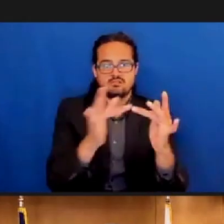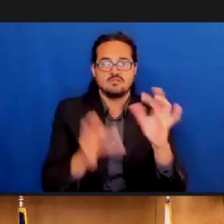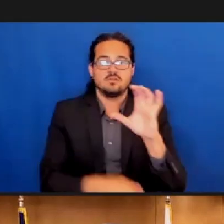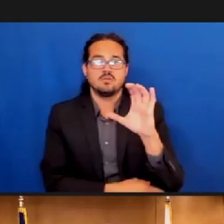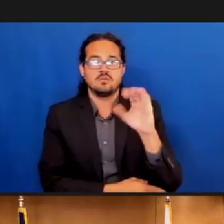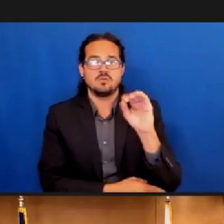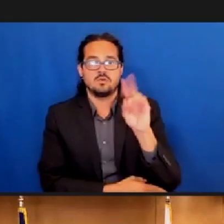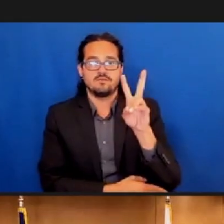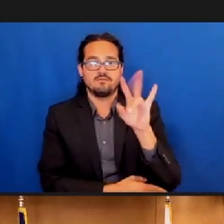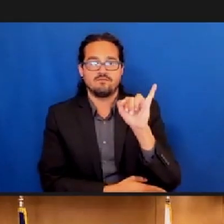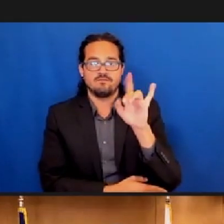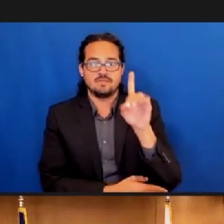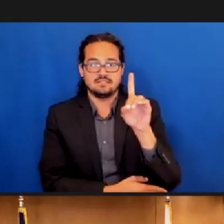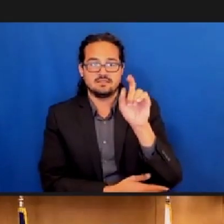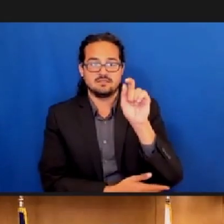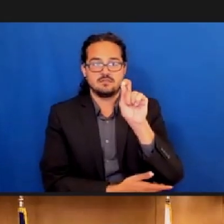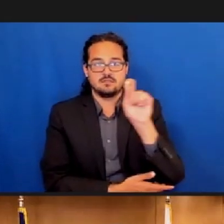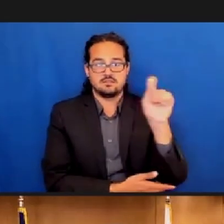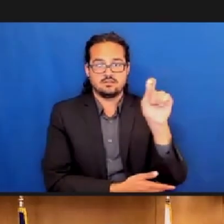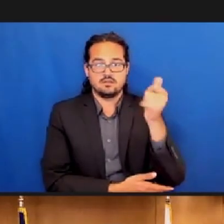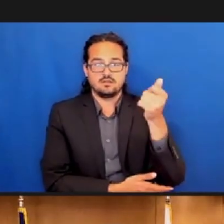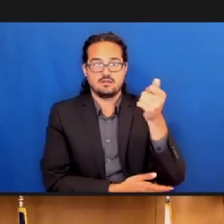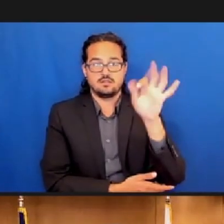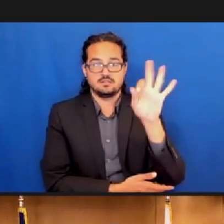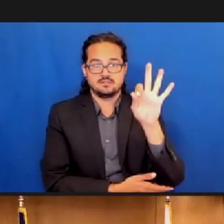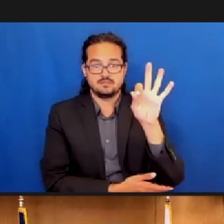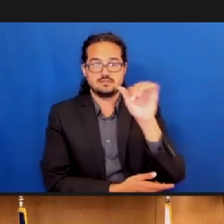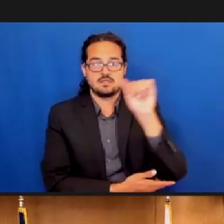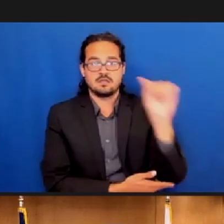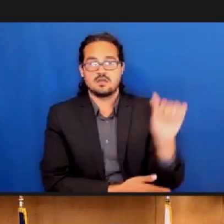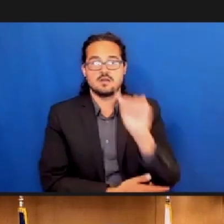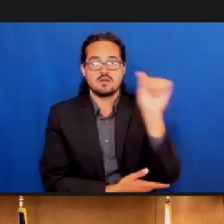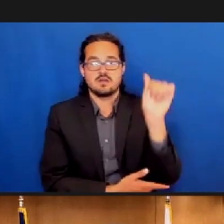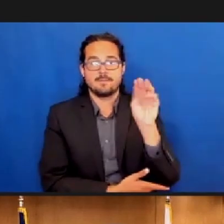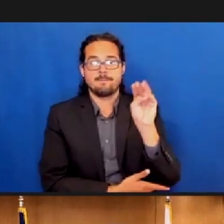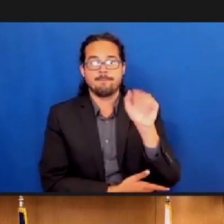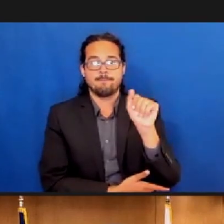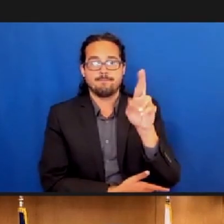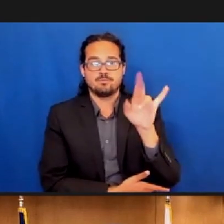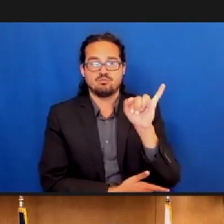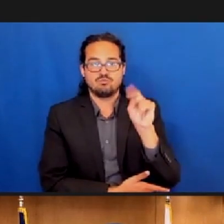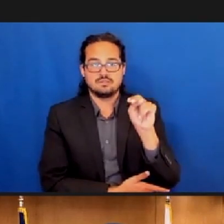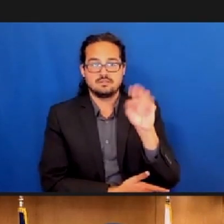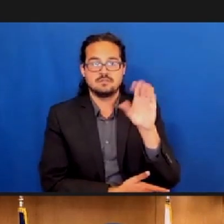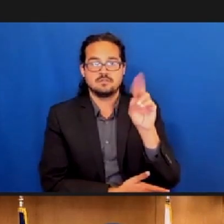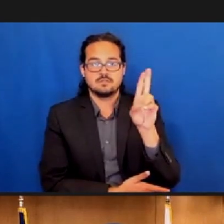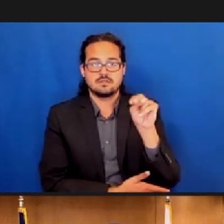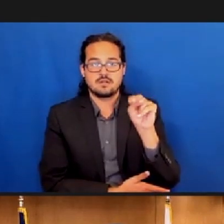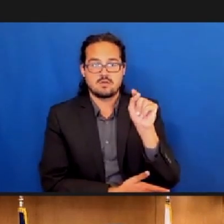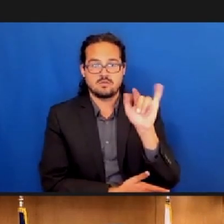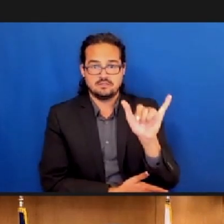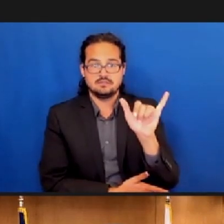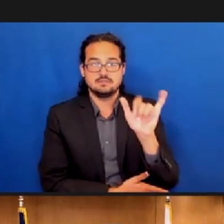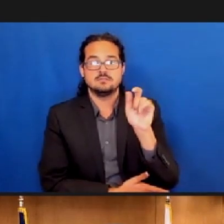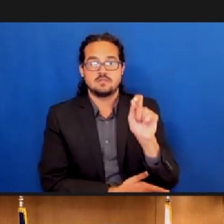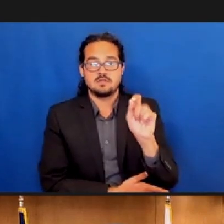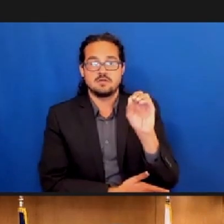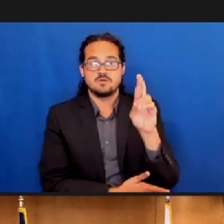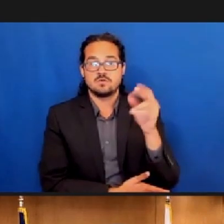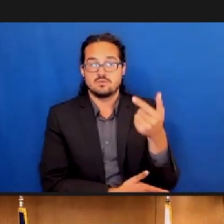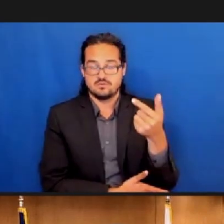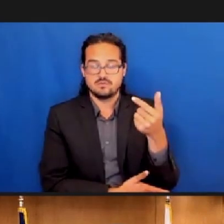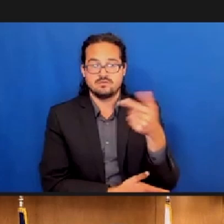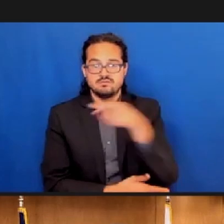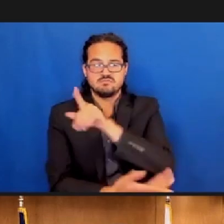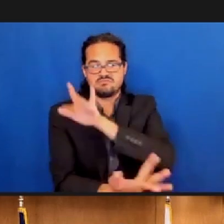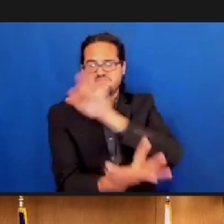COVID-19@marincounty.org. They would be happy to answer any questions that we didn't have time to answer either in the Q&A chat here or verbally. So keep that